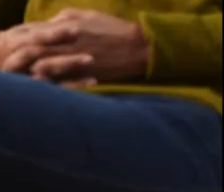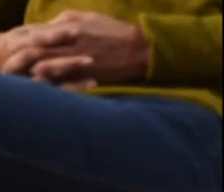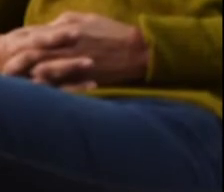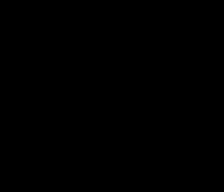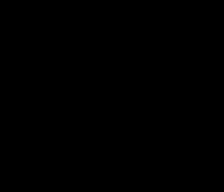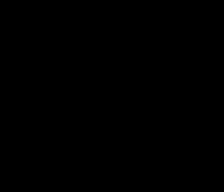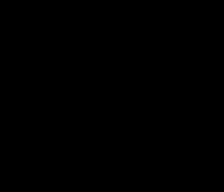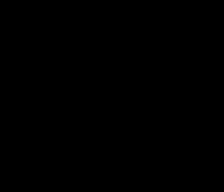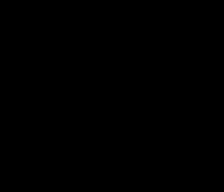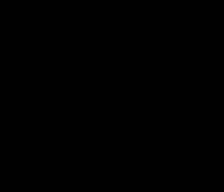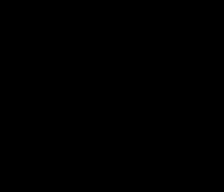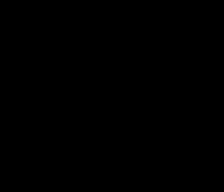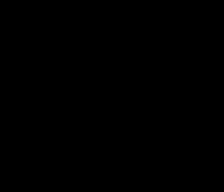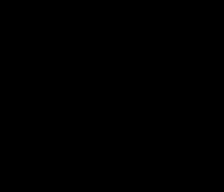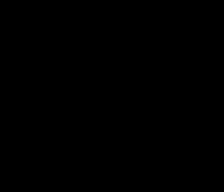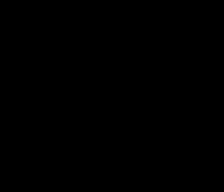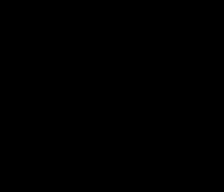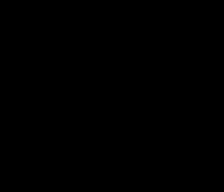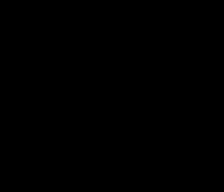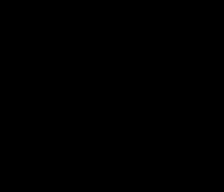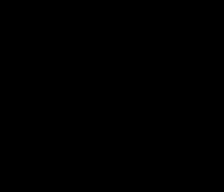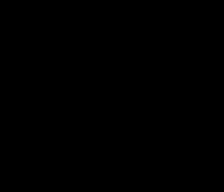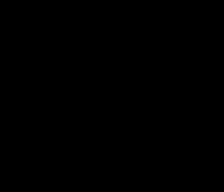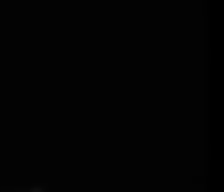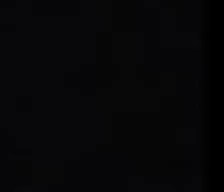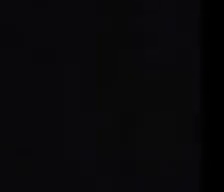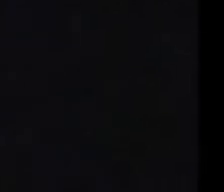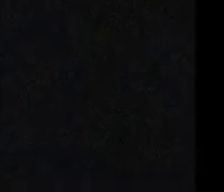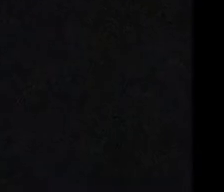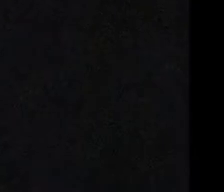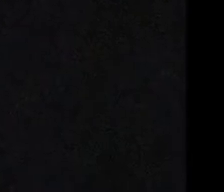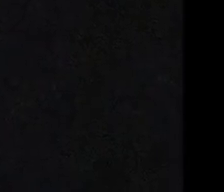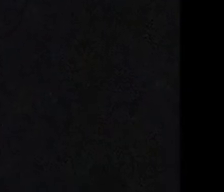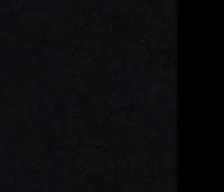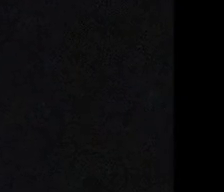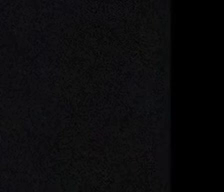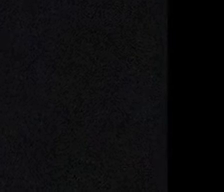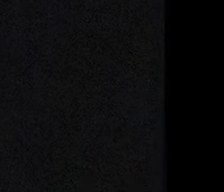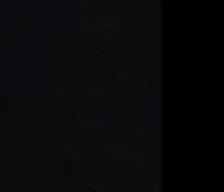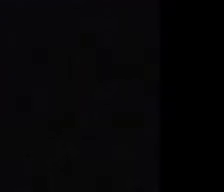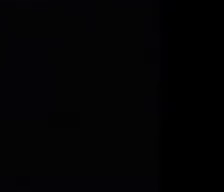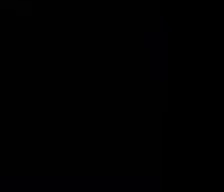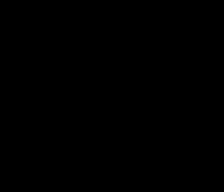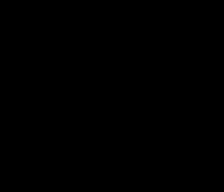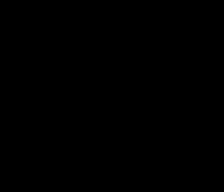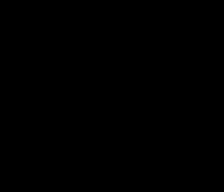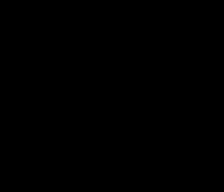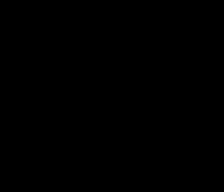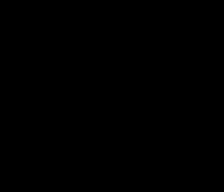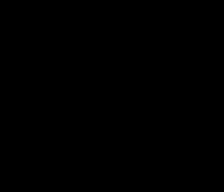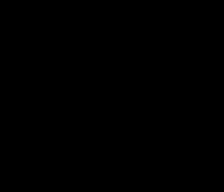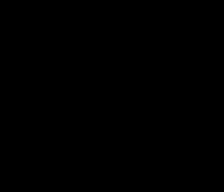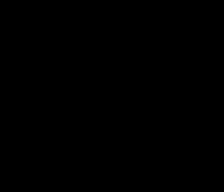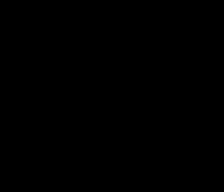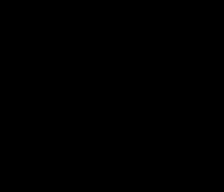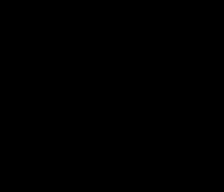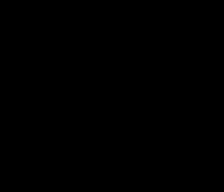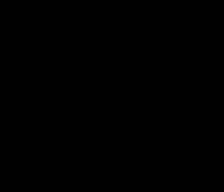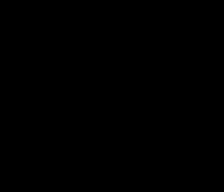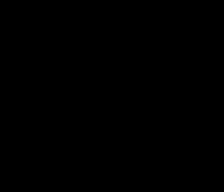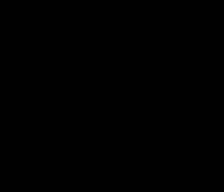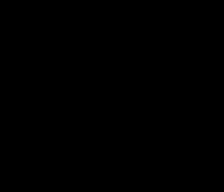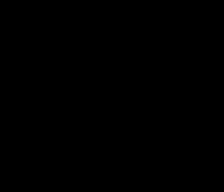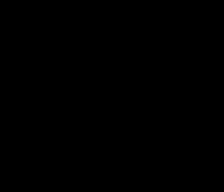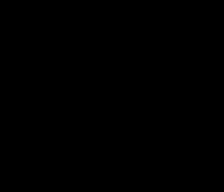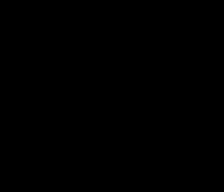significance. The lecture series honors Trudy Sundberg, a truly remarkable person. She was a creative thinker, an advocate